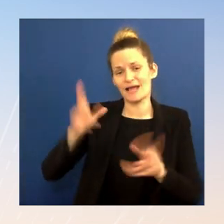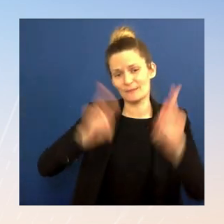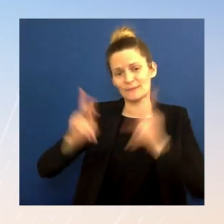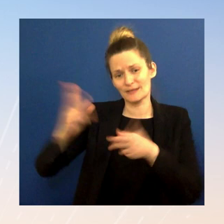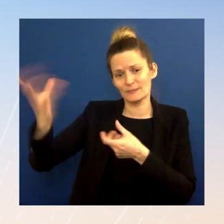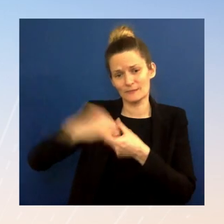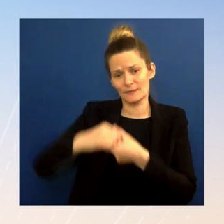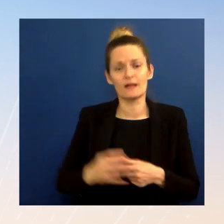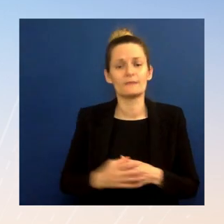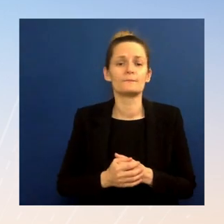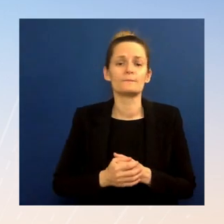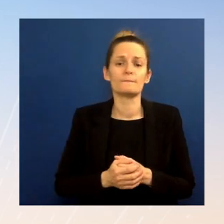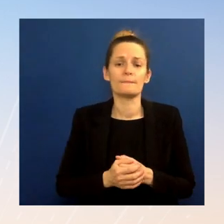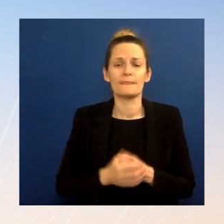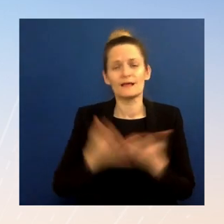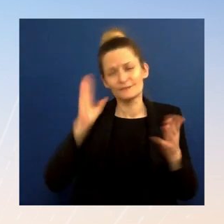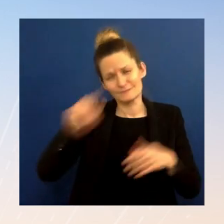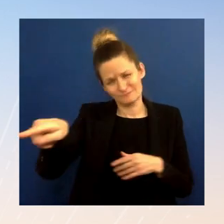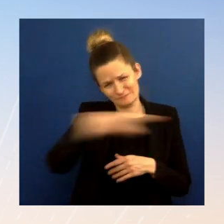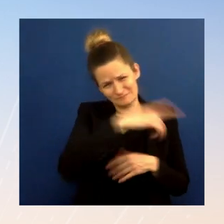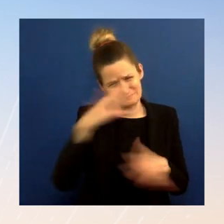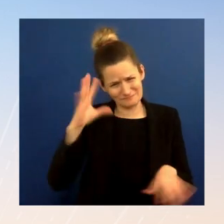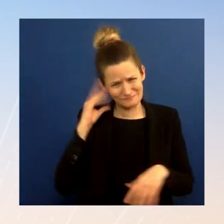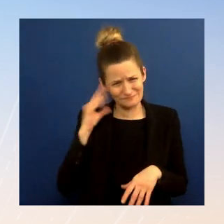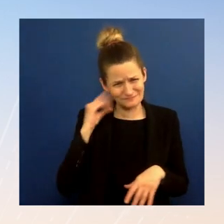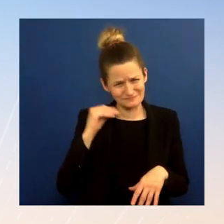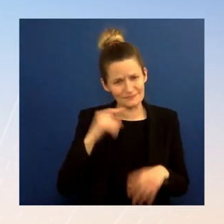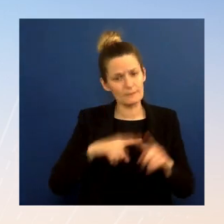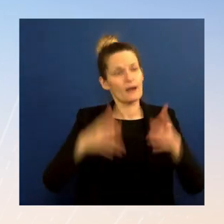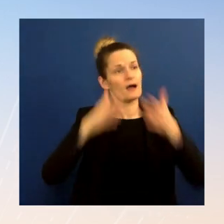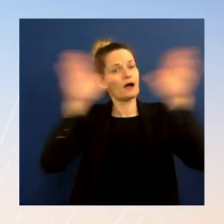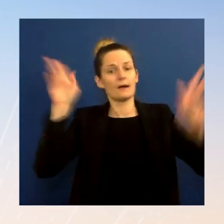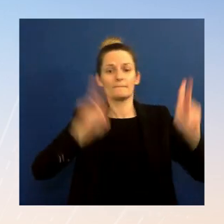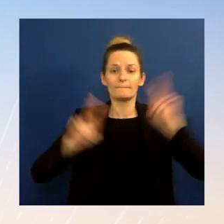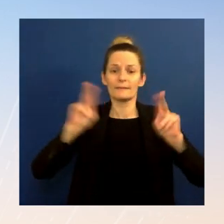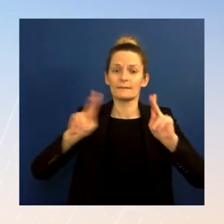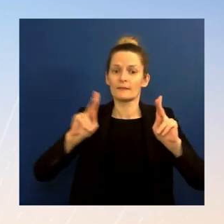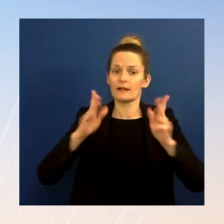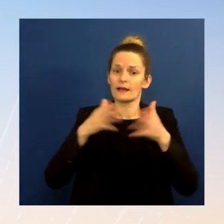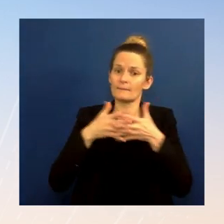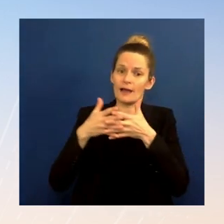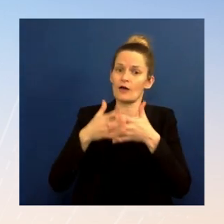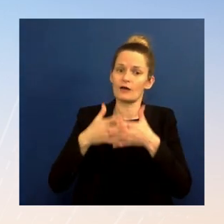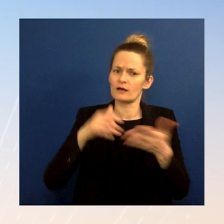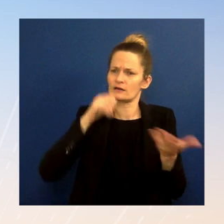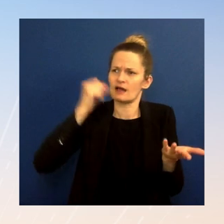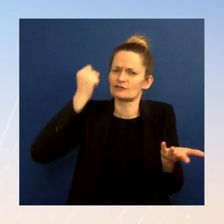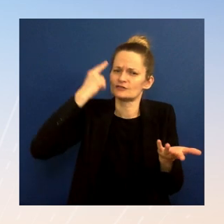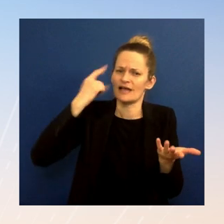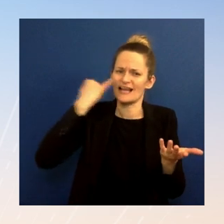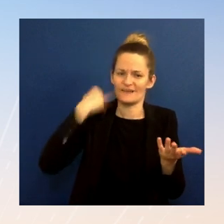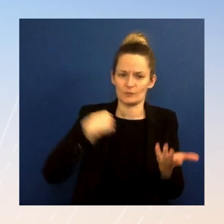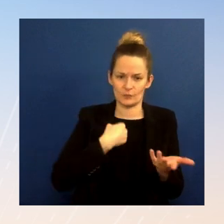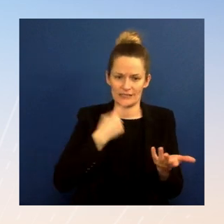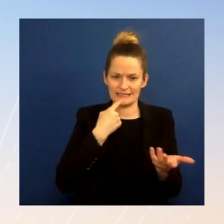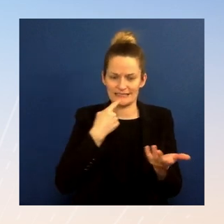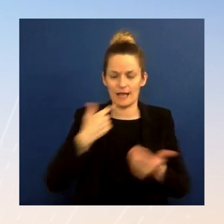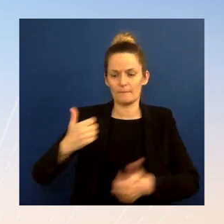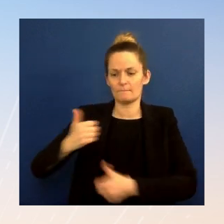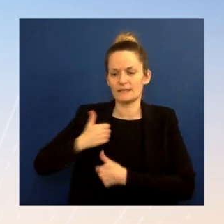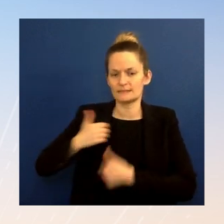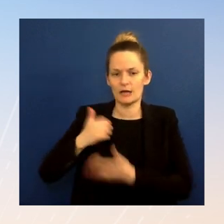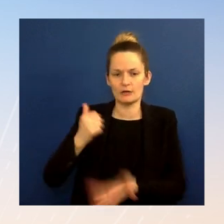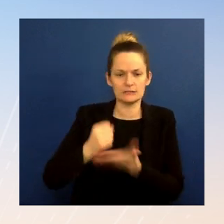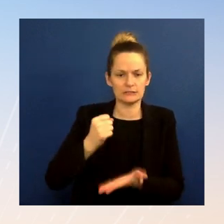helps the Ukrainians fight this war. And there is an understandable outpour of support, of